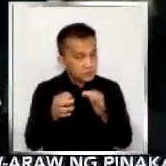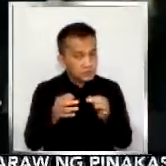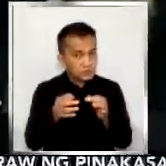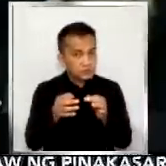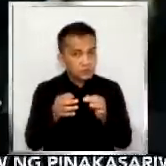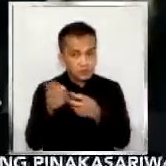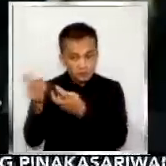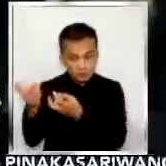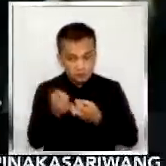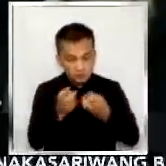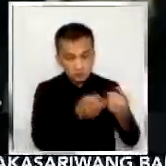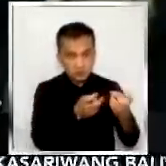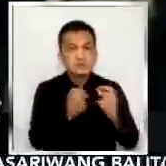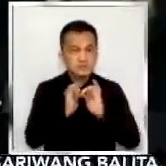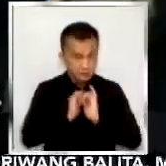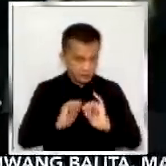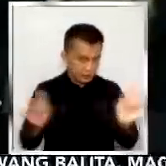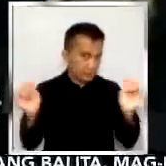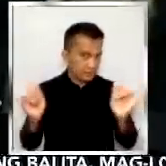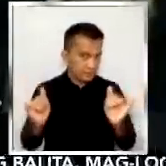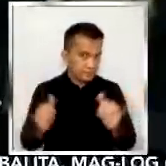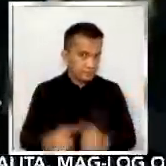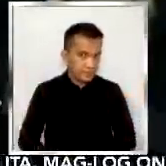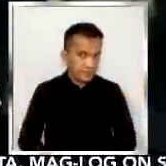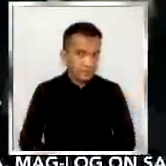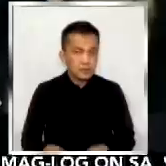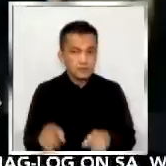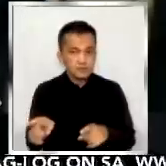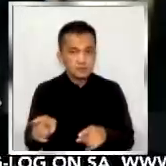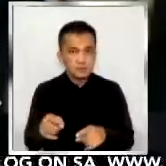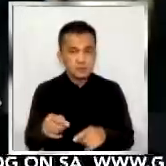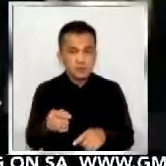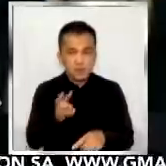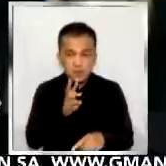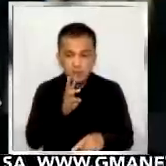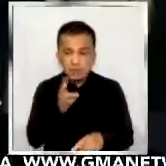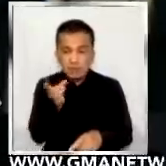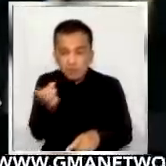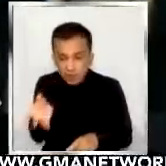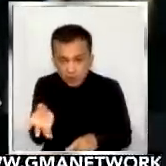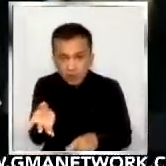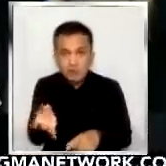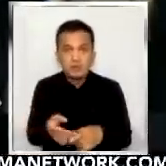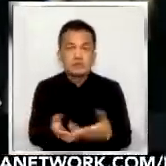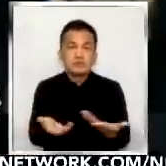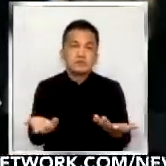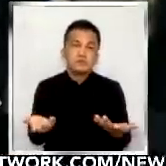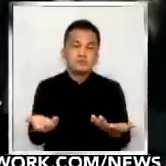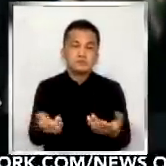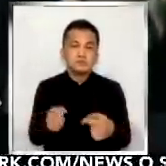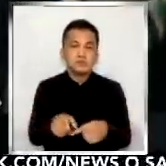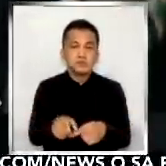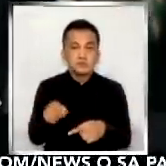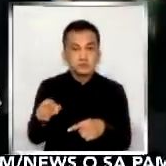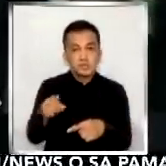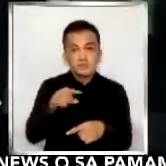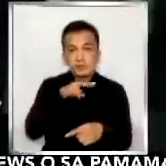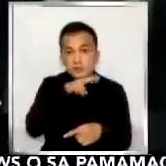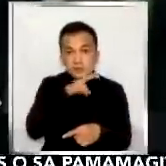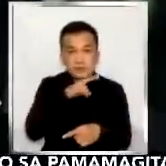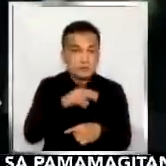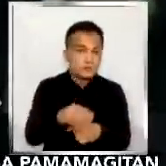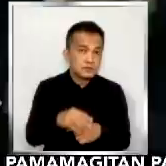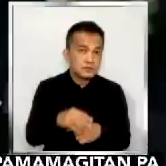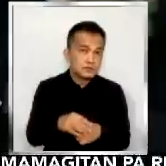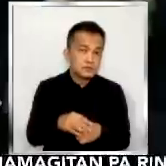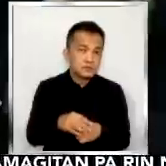same, respiratory droplet, and this virus, we expect the